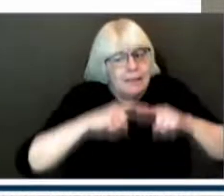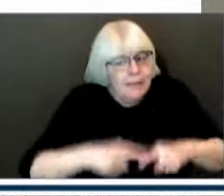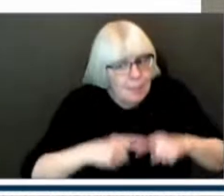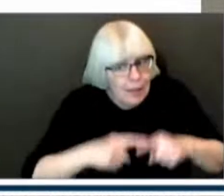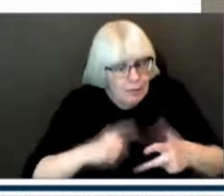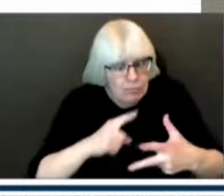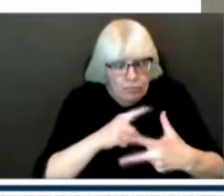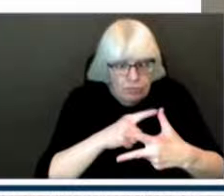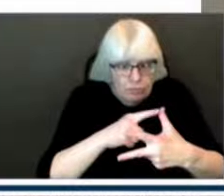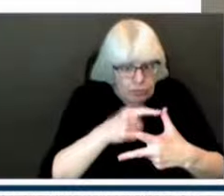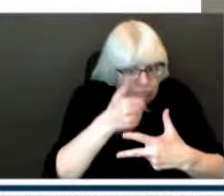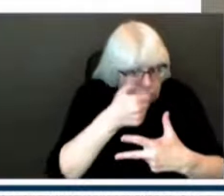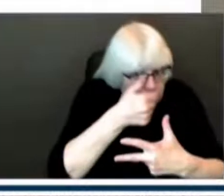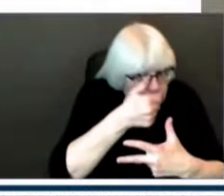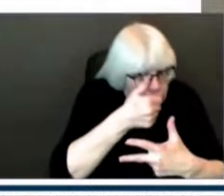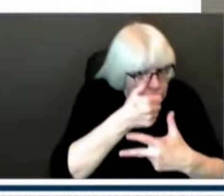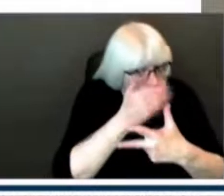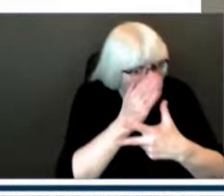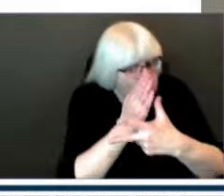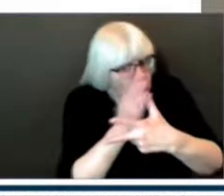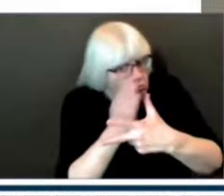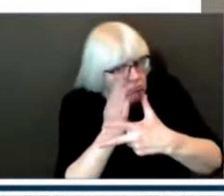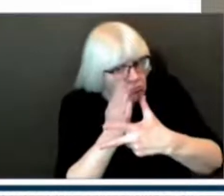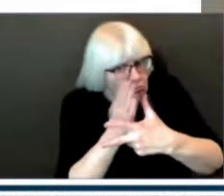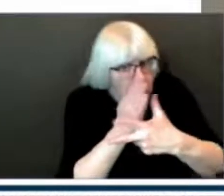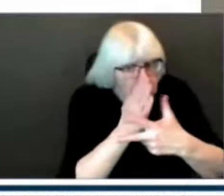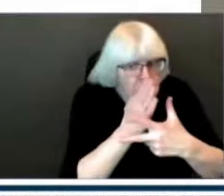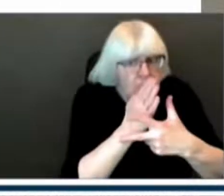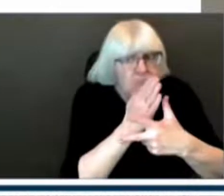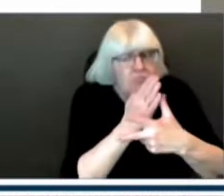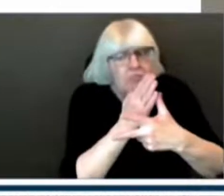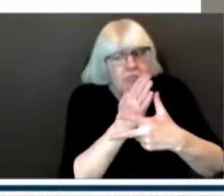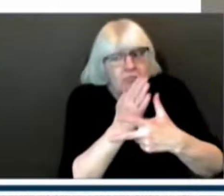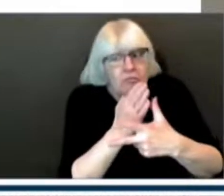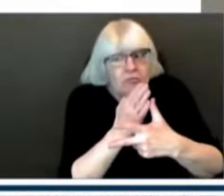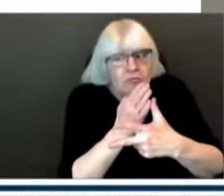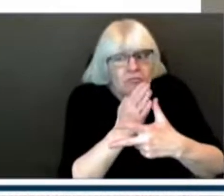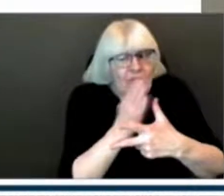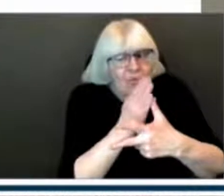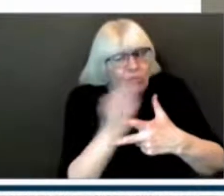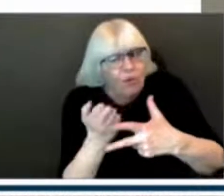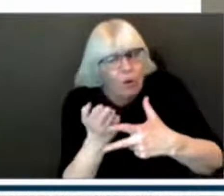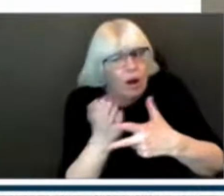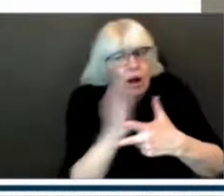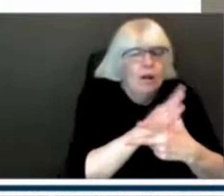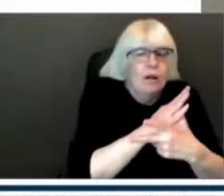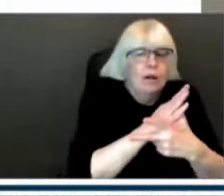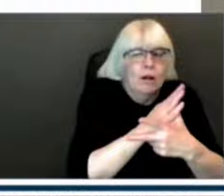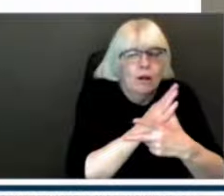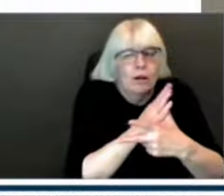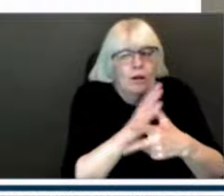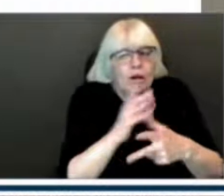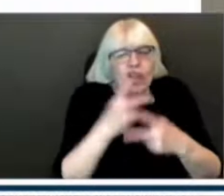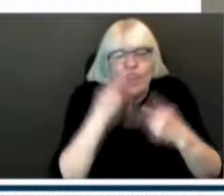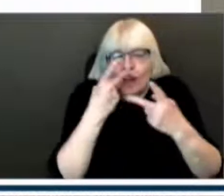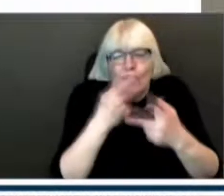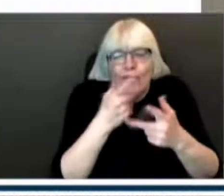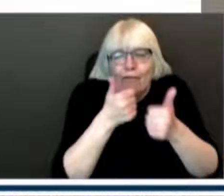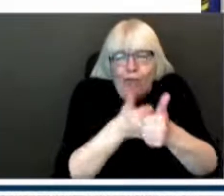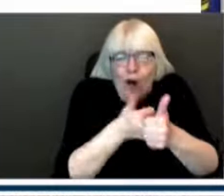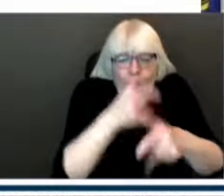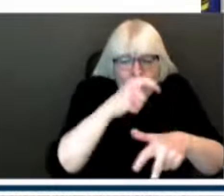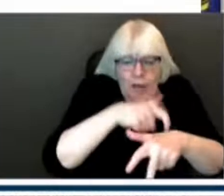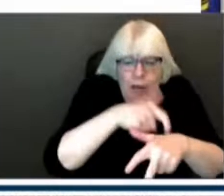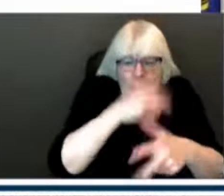not so much about going backwards, but also are we on the right, what is the right timing for the next step in our forward progress?